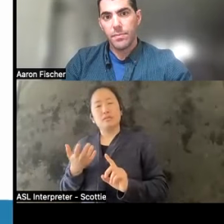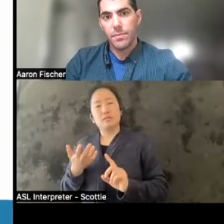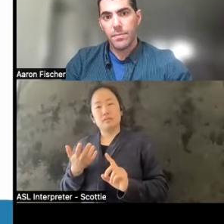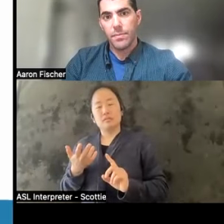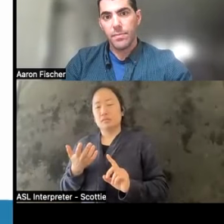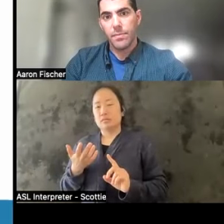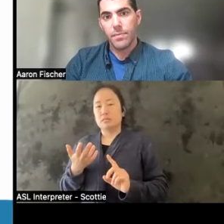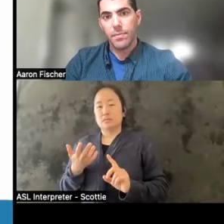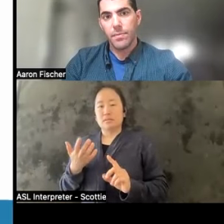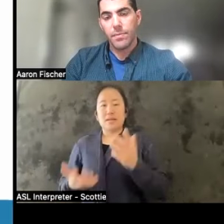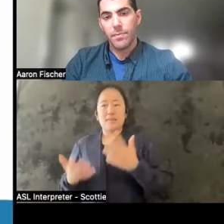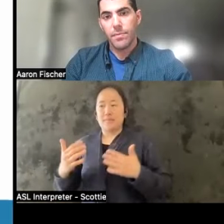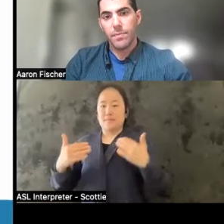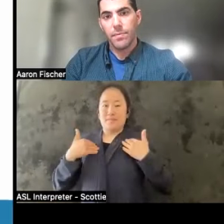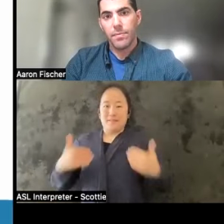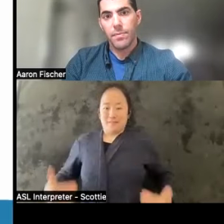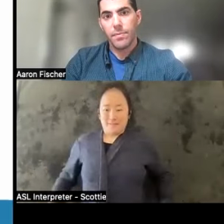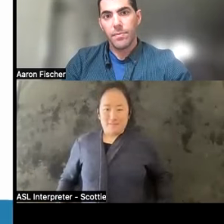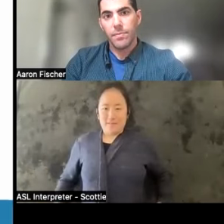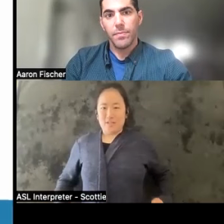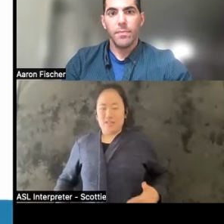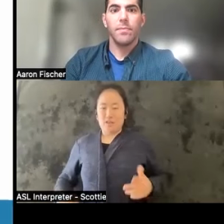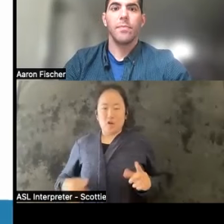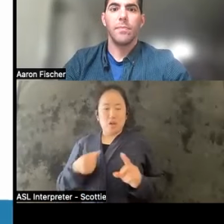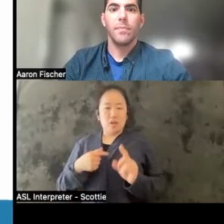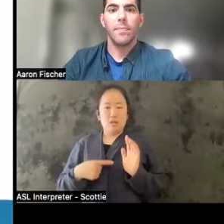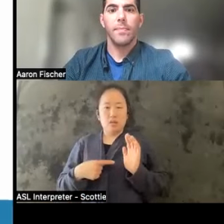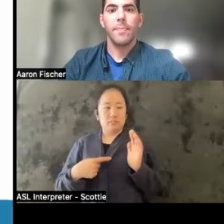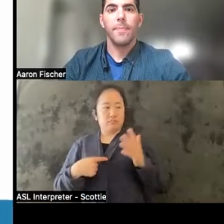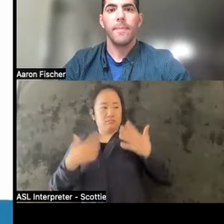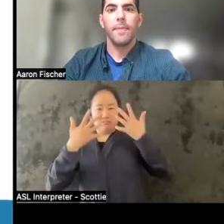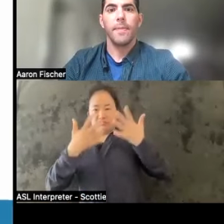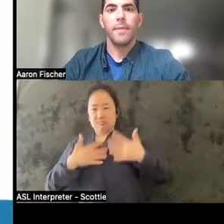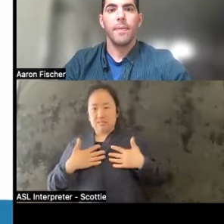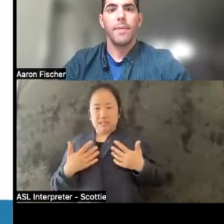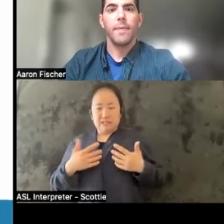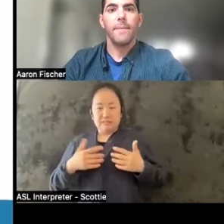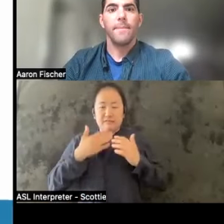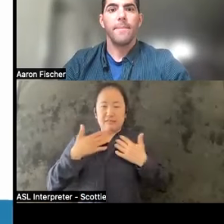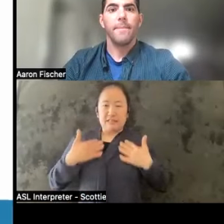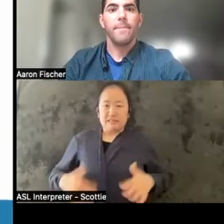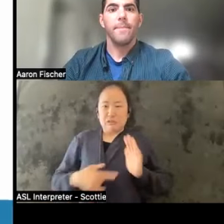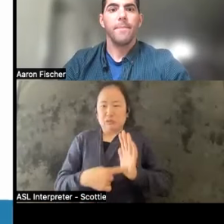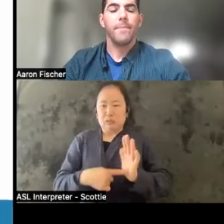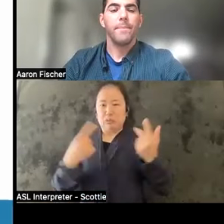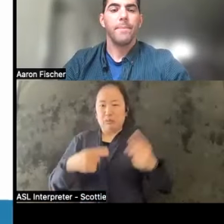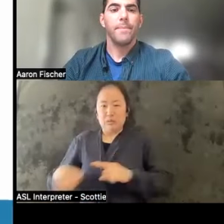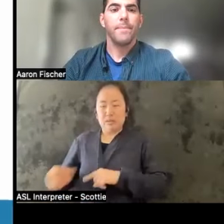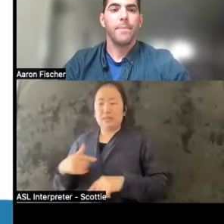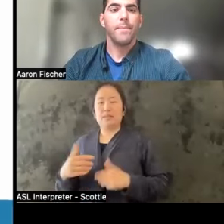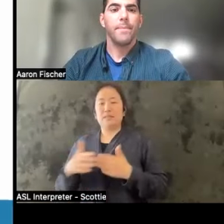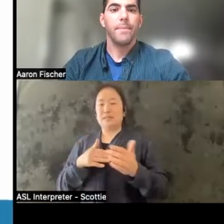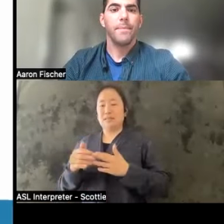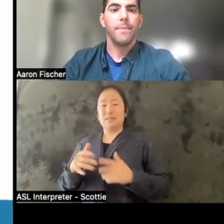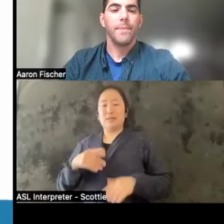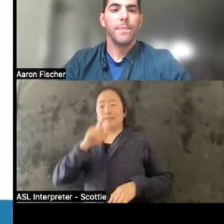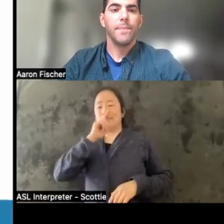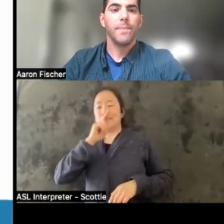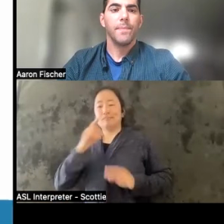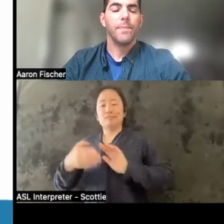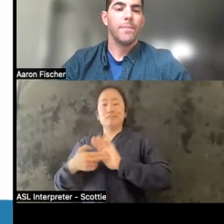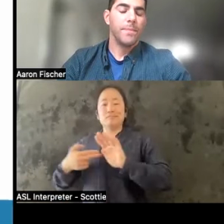produces physical symptoms, it doesn't really matter whether that disabling condition is considered a behavioral health issue